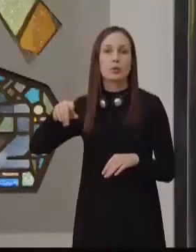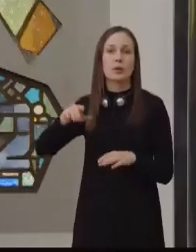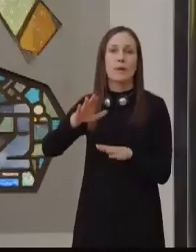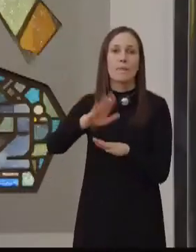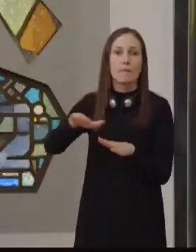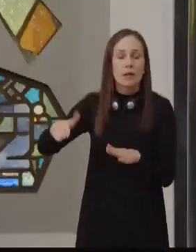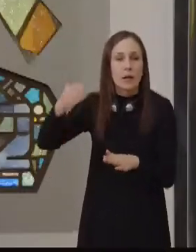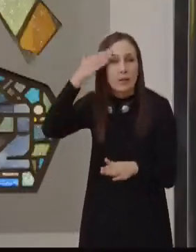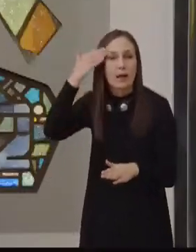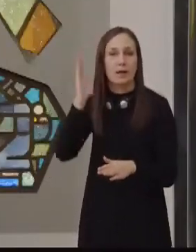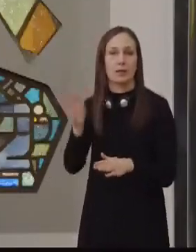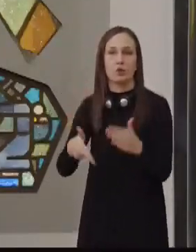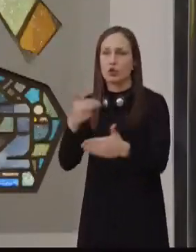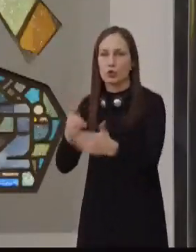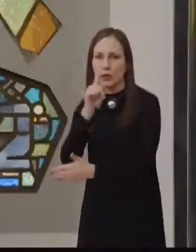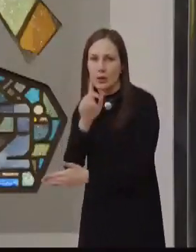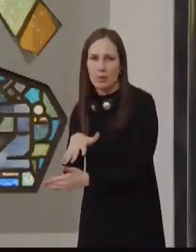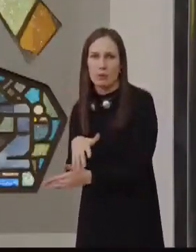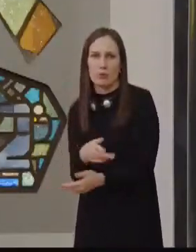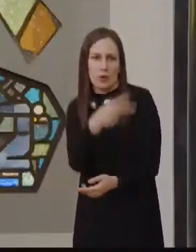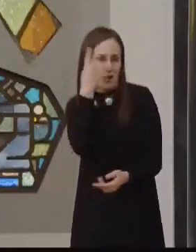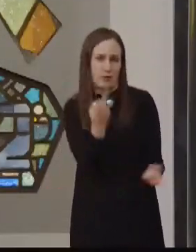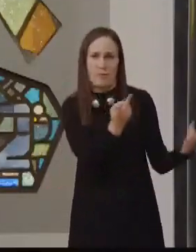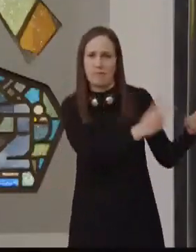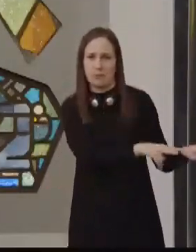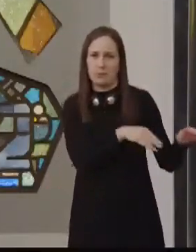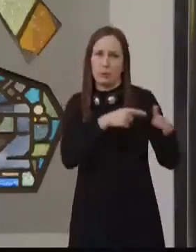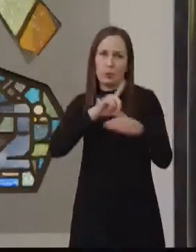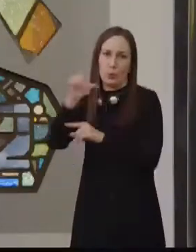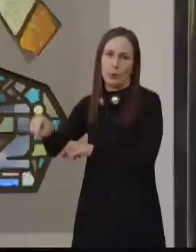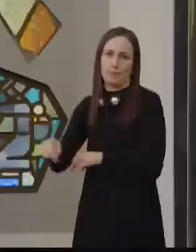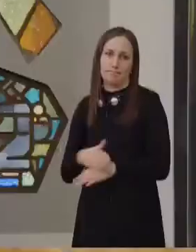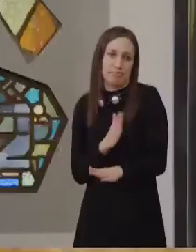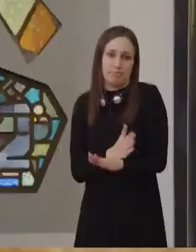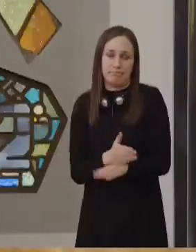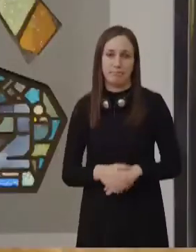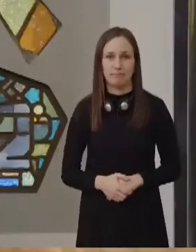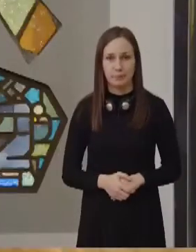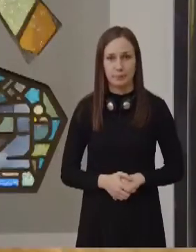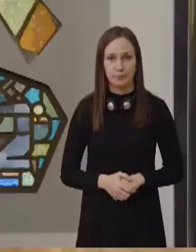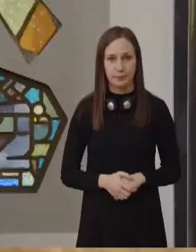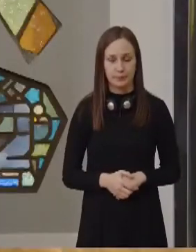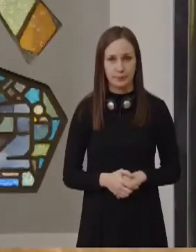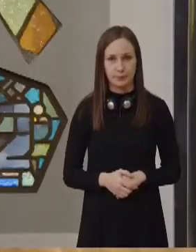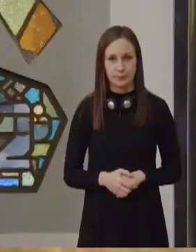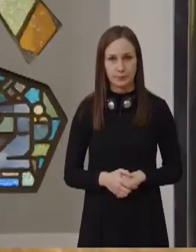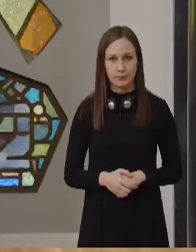better leave for other countries. So these are good children, but they leave Lithuania.